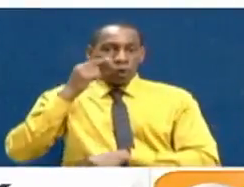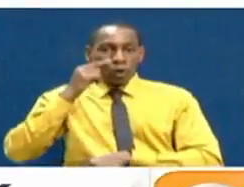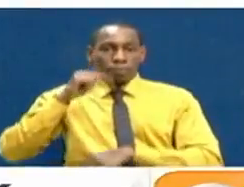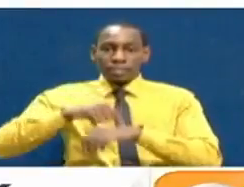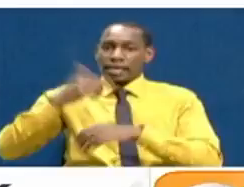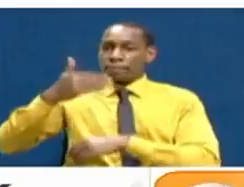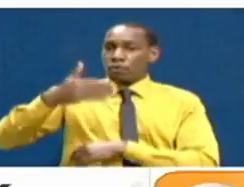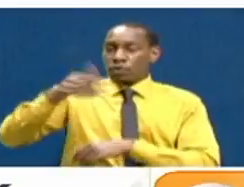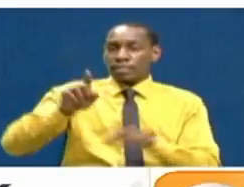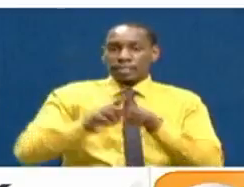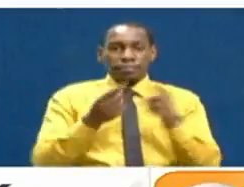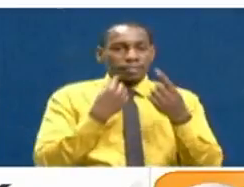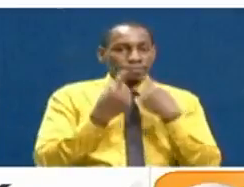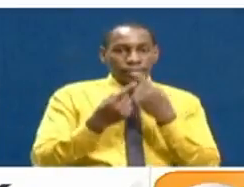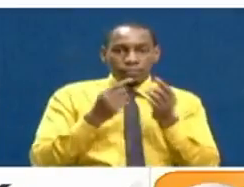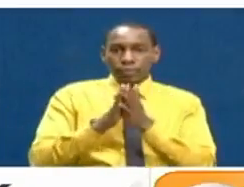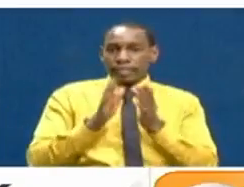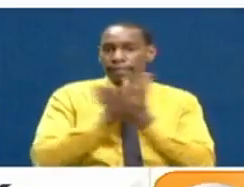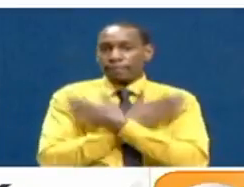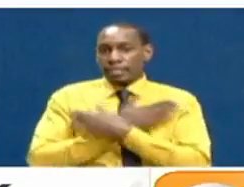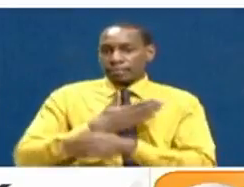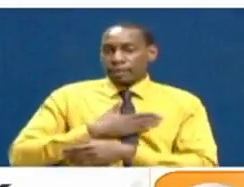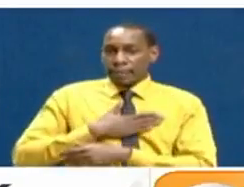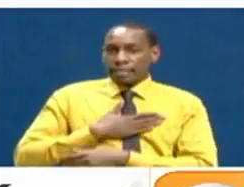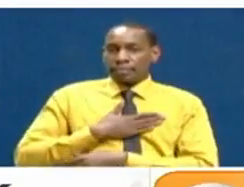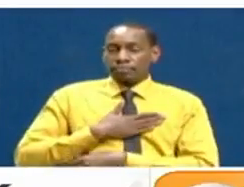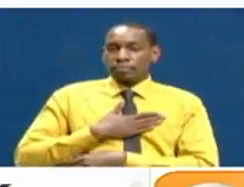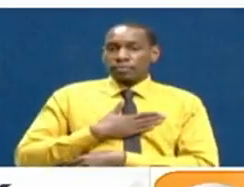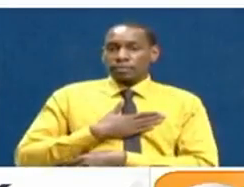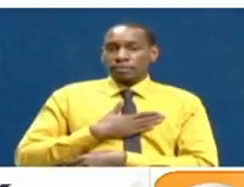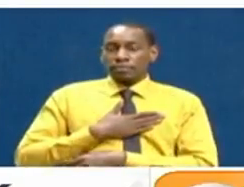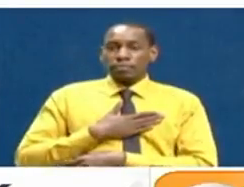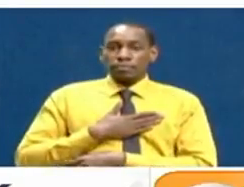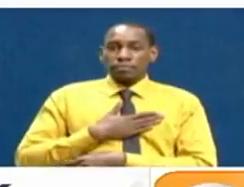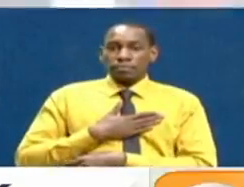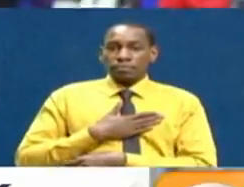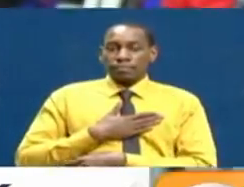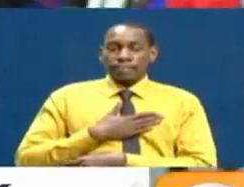time. I speak to my friends back at home,